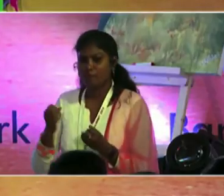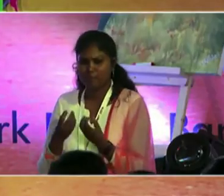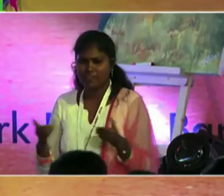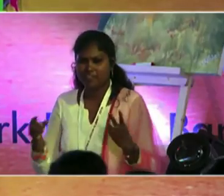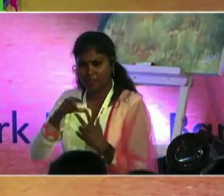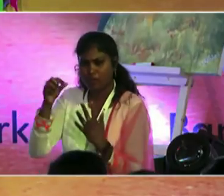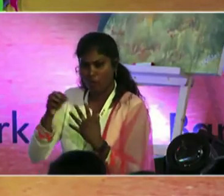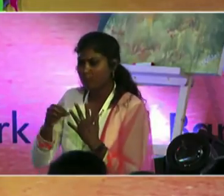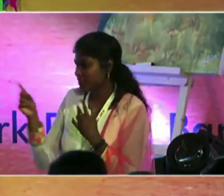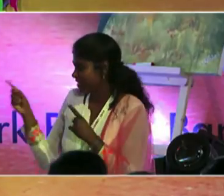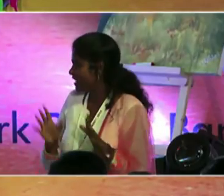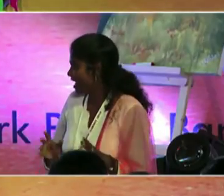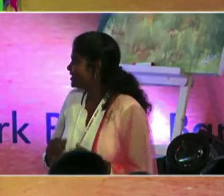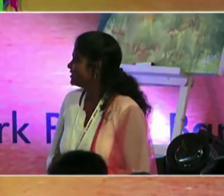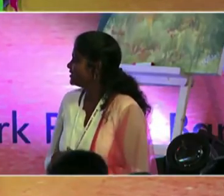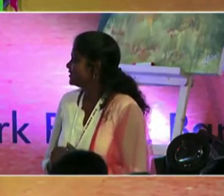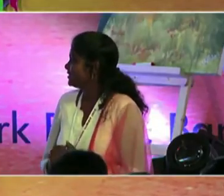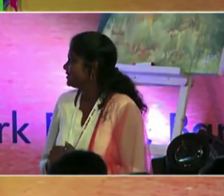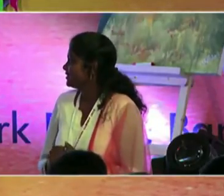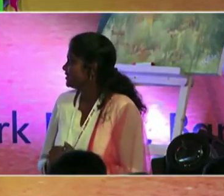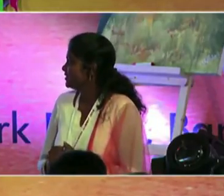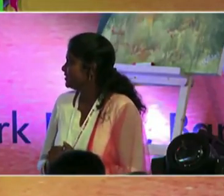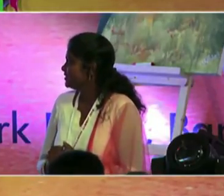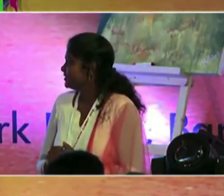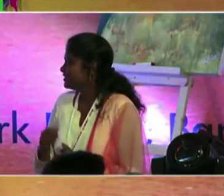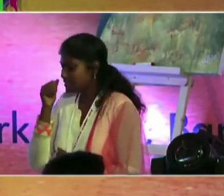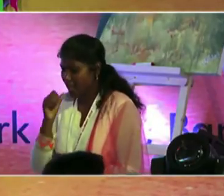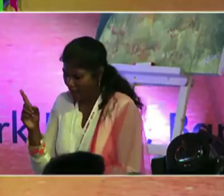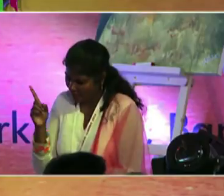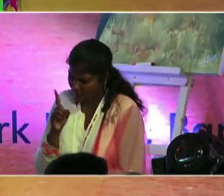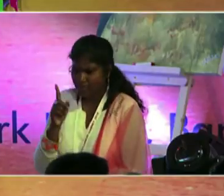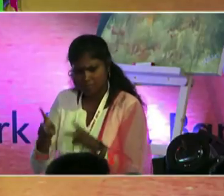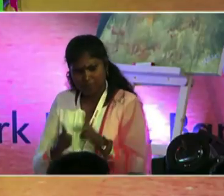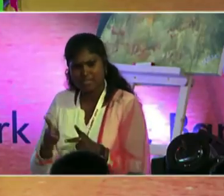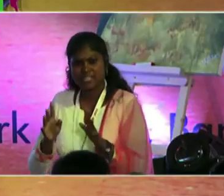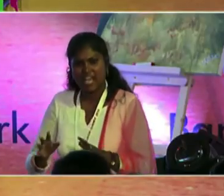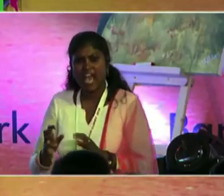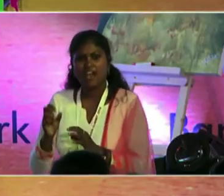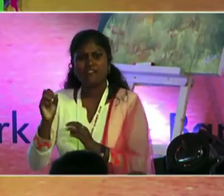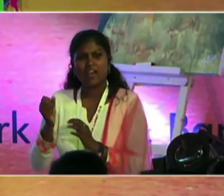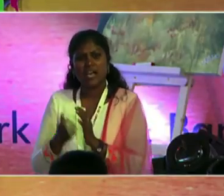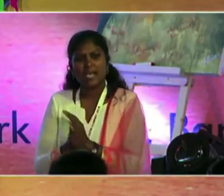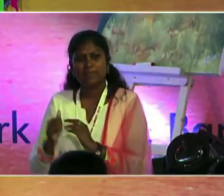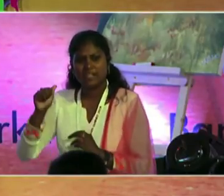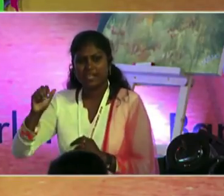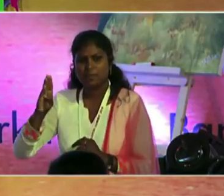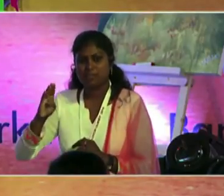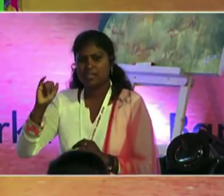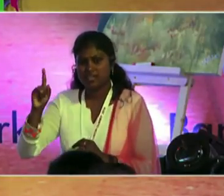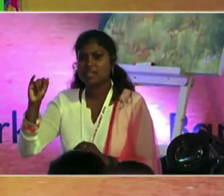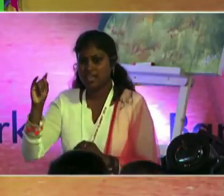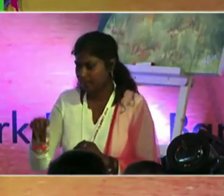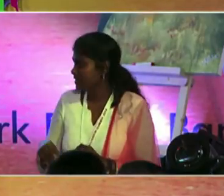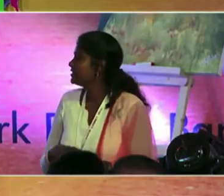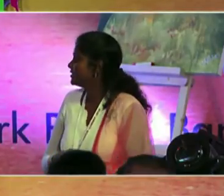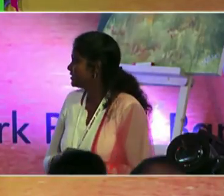believe in every person's ability to reach the pinnacle of their